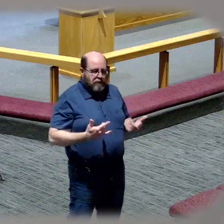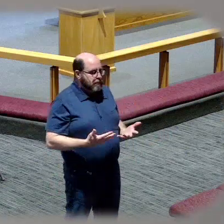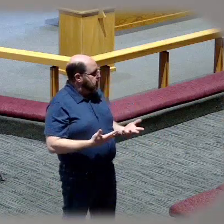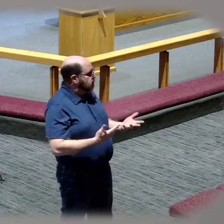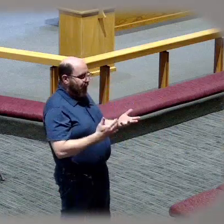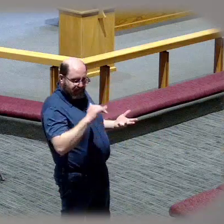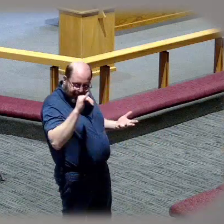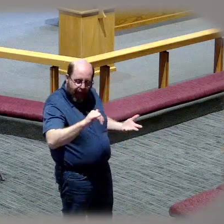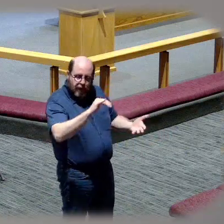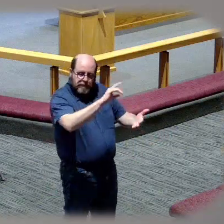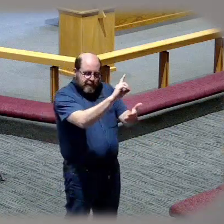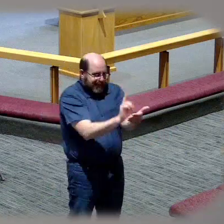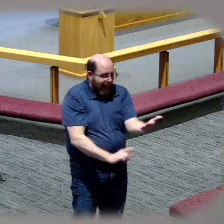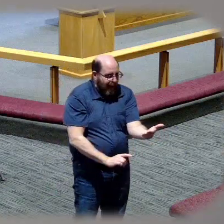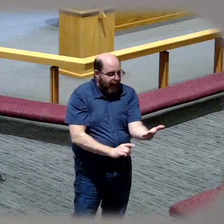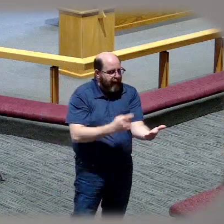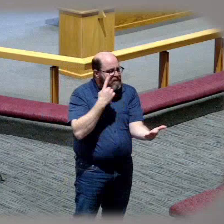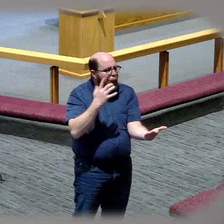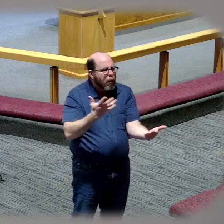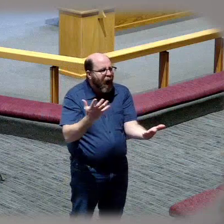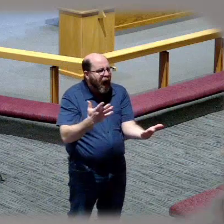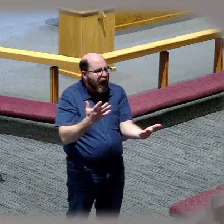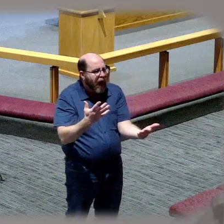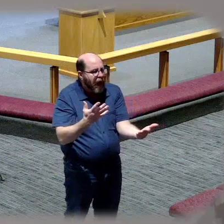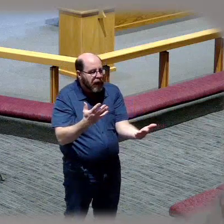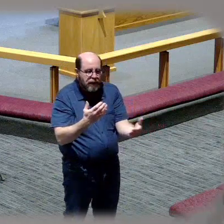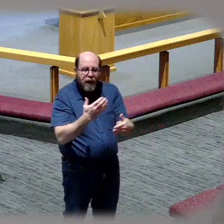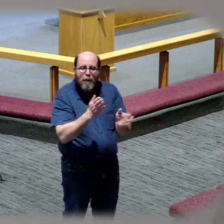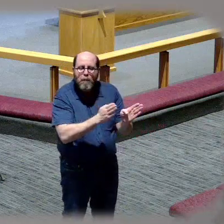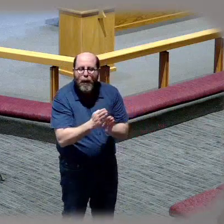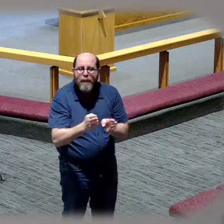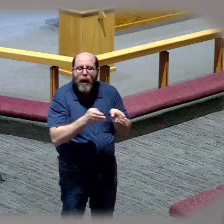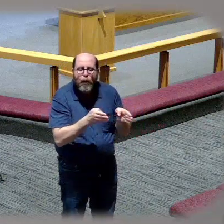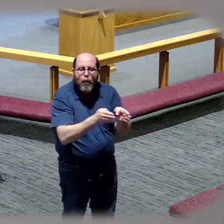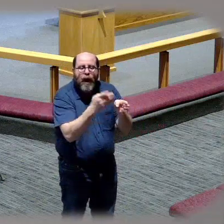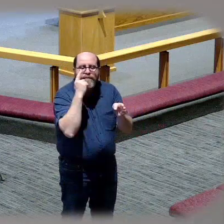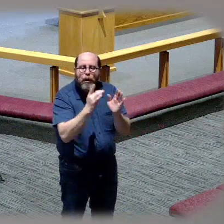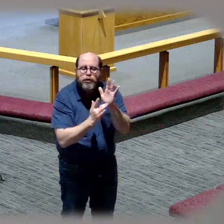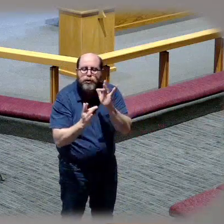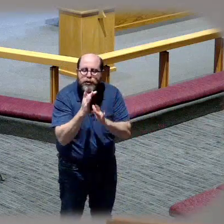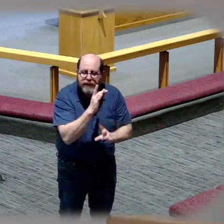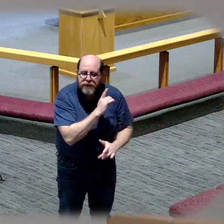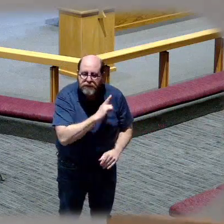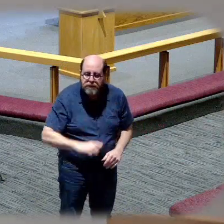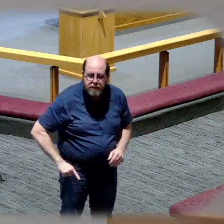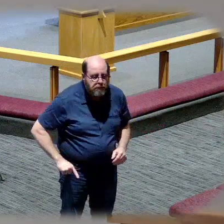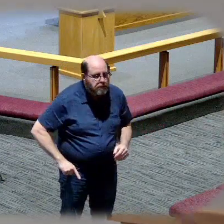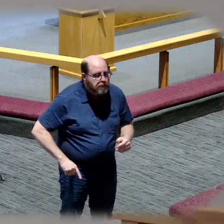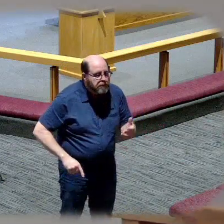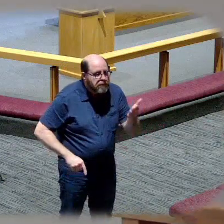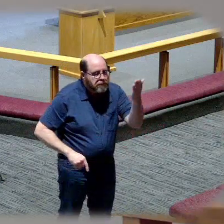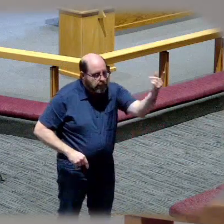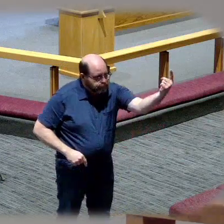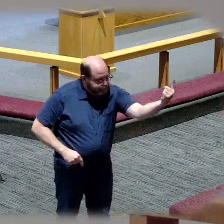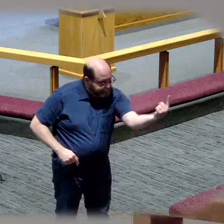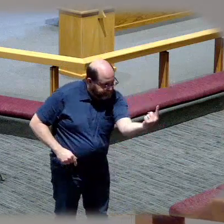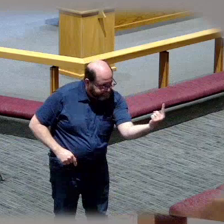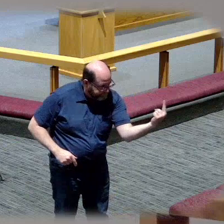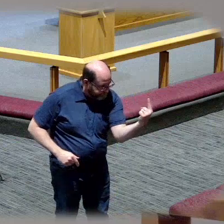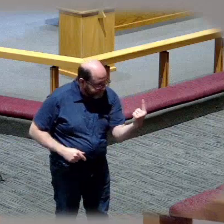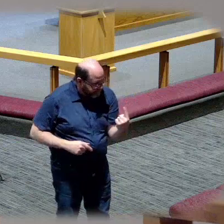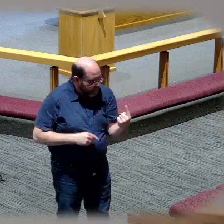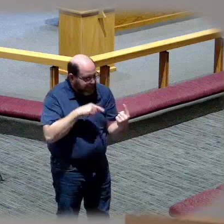is designed to pave the way, so to speak, for our Lord Jesus as he's about to begin